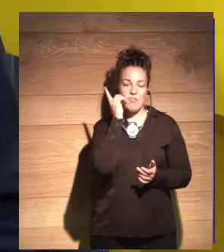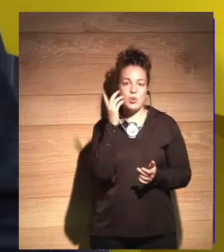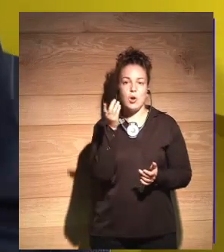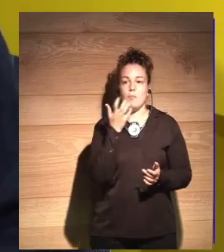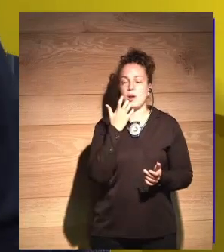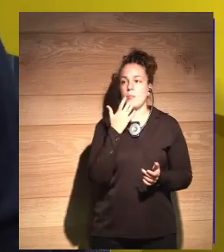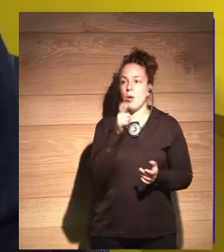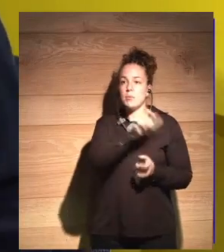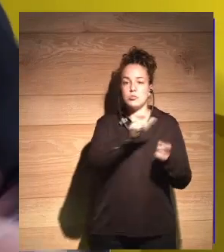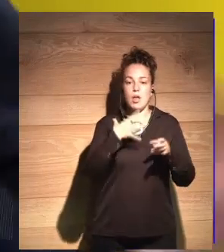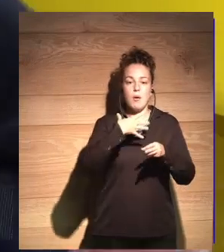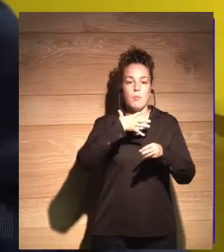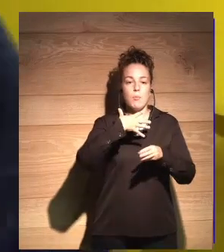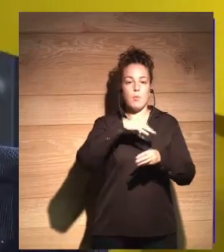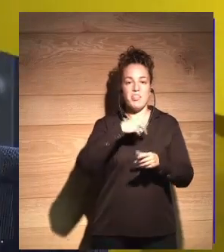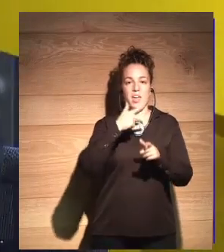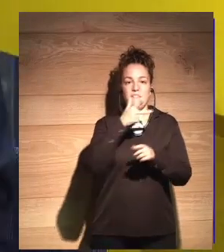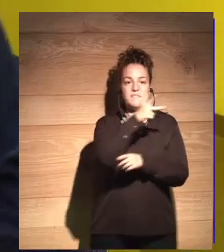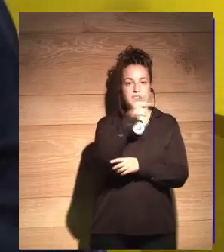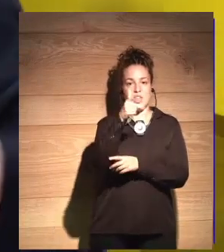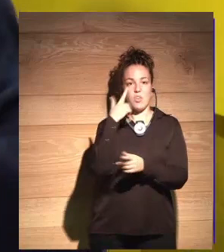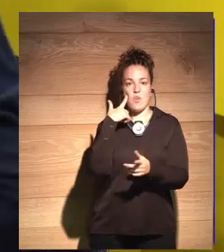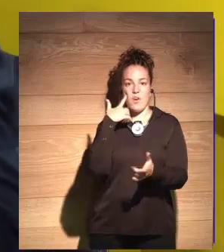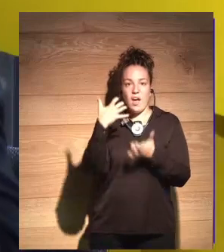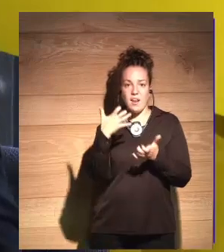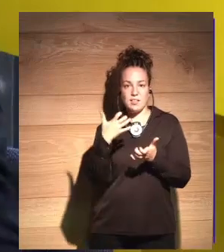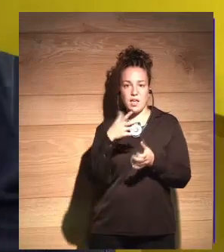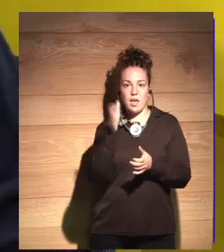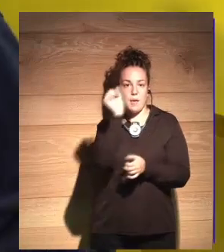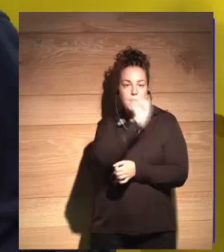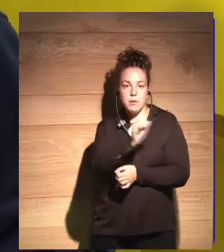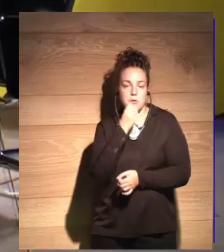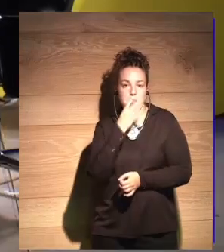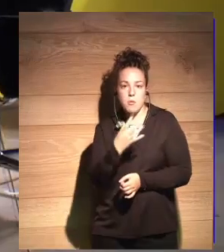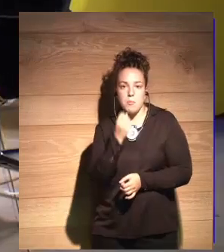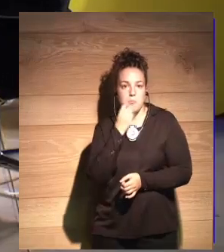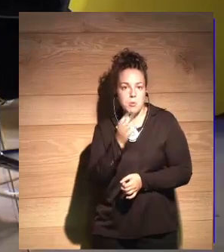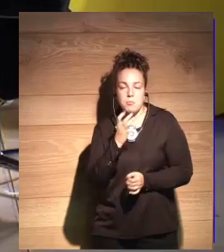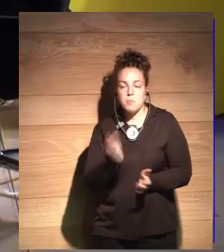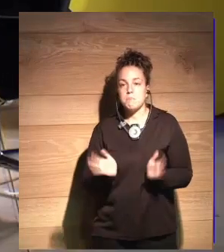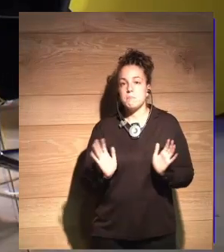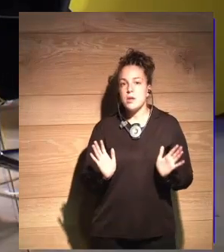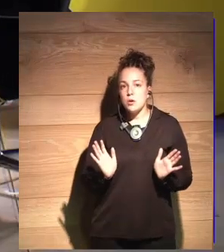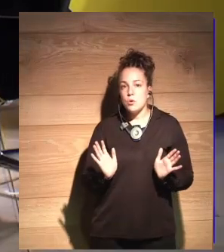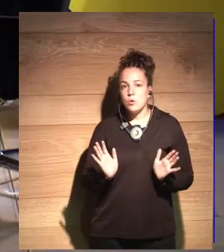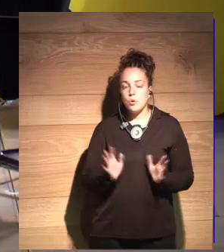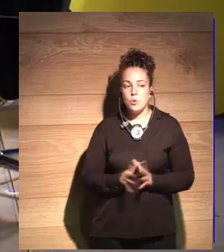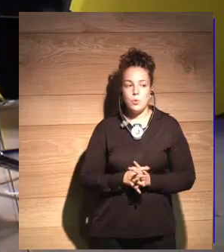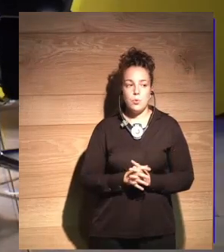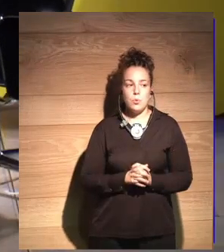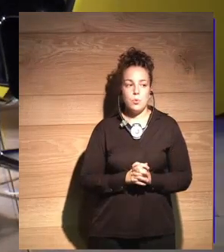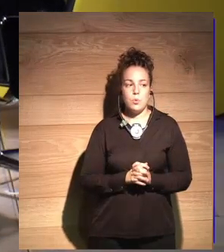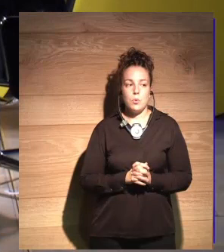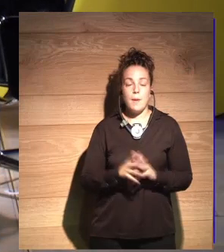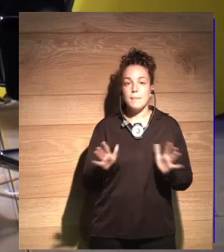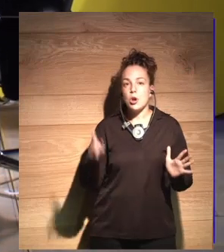know, video art. And I'm like, oh, good for you. You know, like, it's like, oh, that's really nice, you know. And it's like, it's not like it's already pre-programmed, but